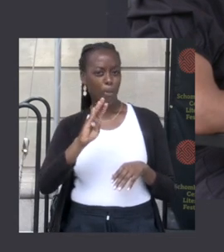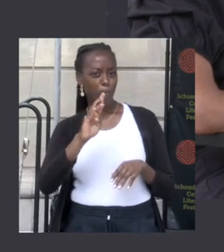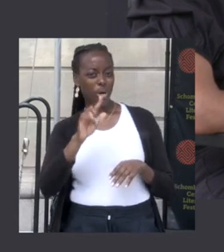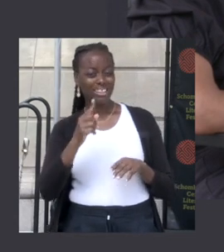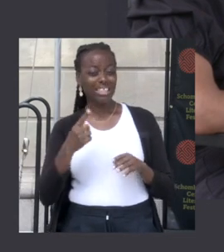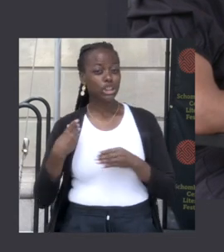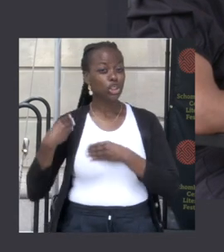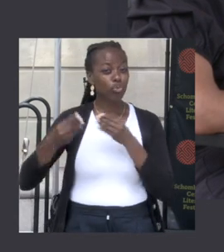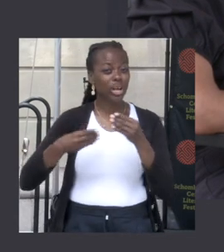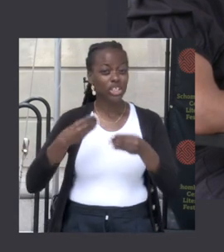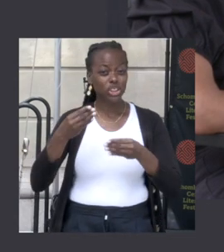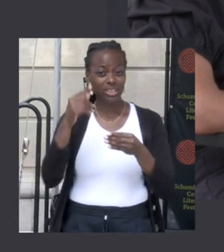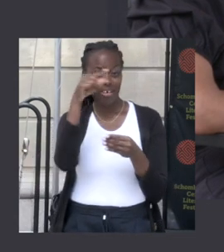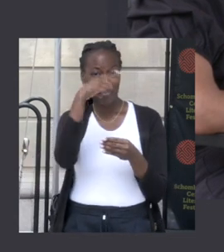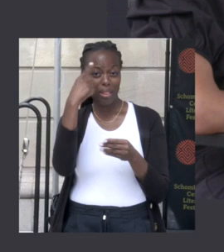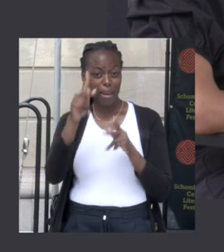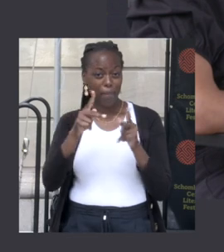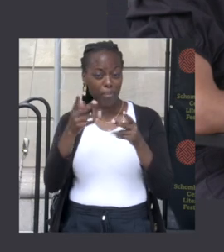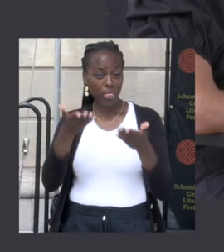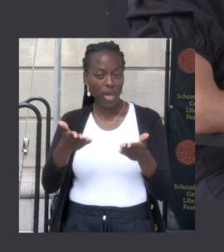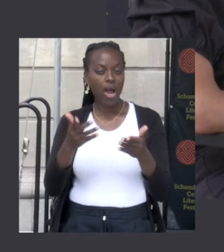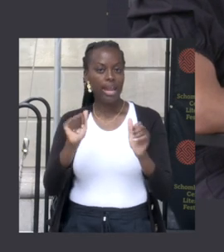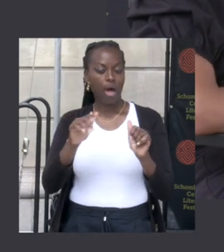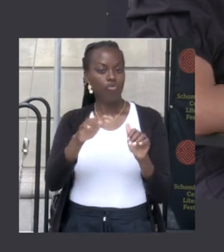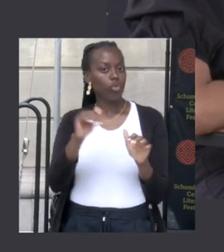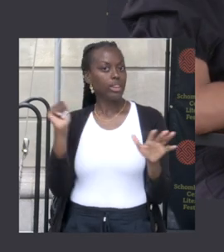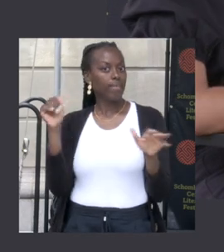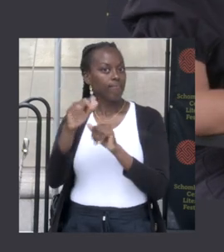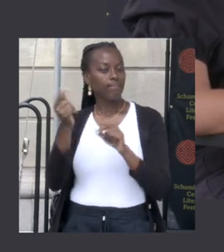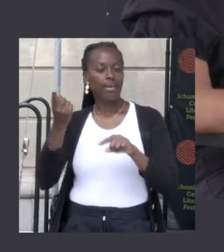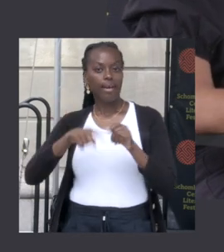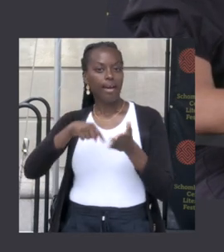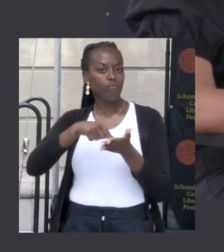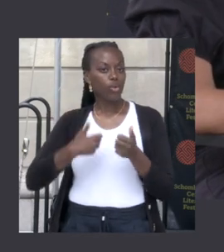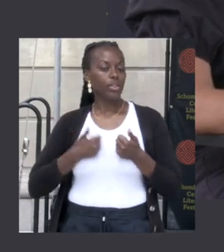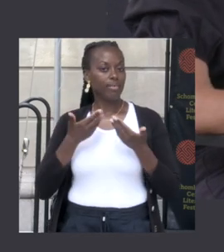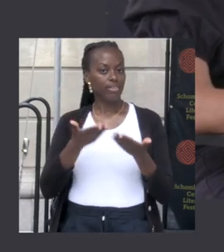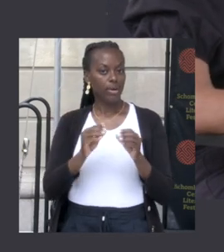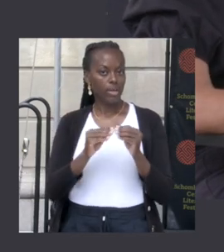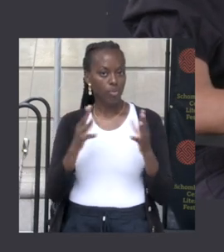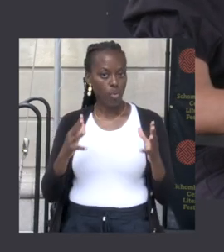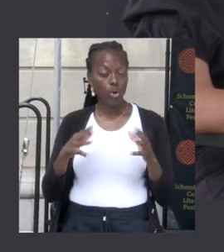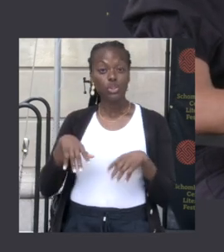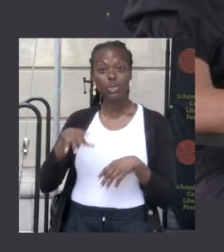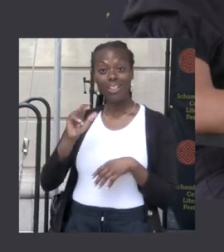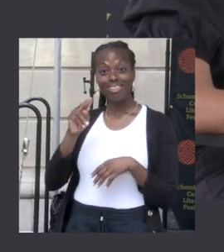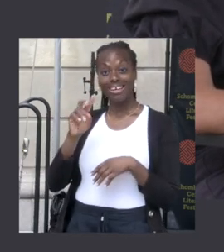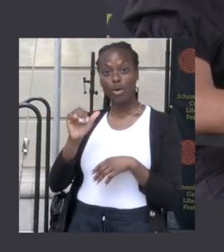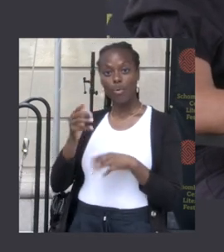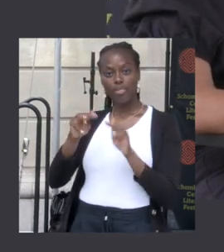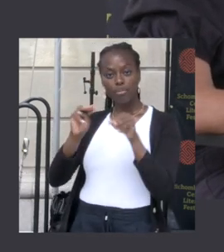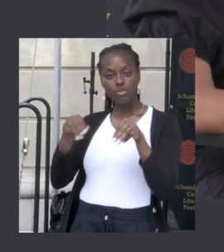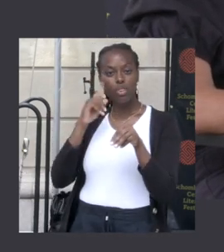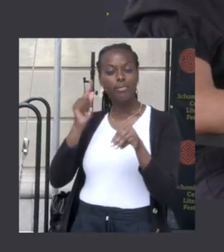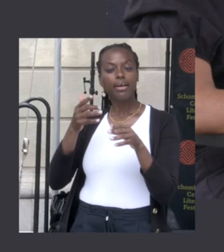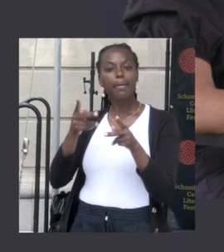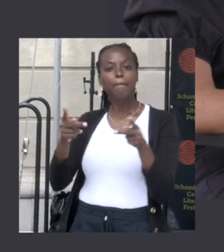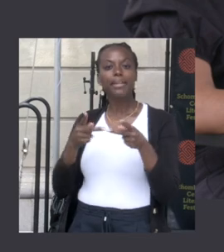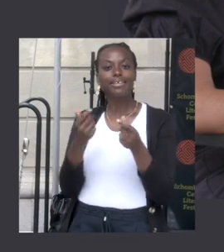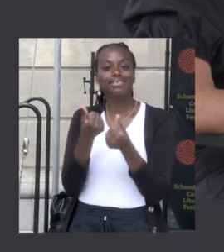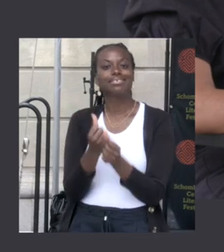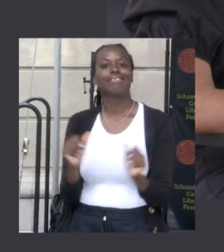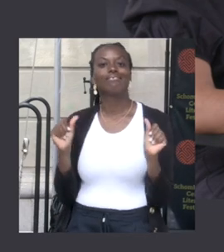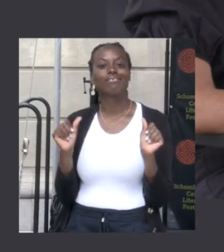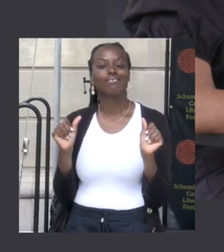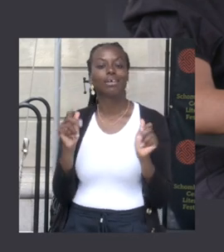because folks simply can't afford to live there anymore. And Linda really wanted to see the museum as a space of refuge, as a place where people